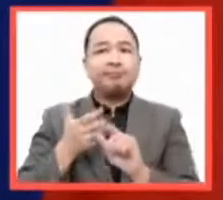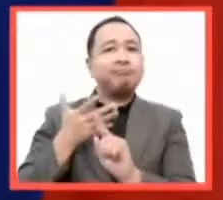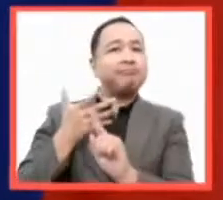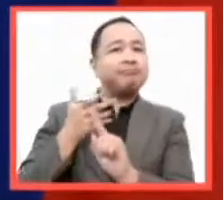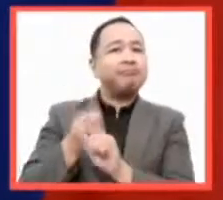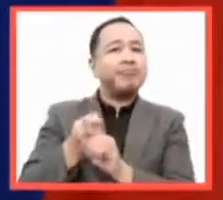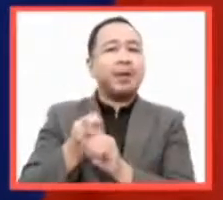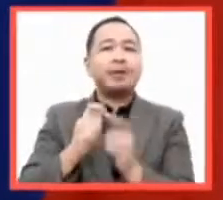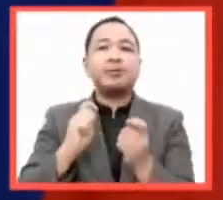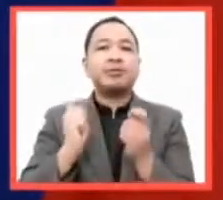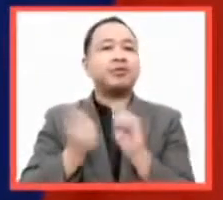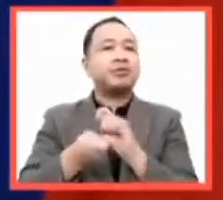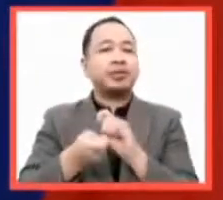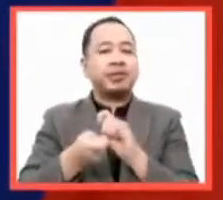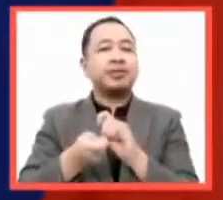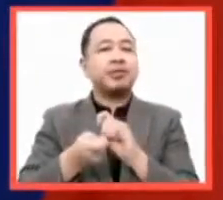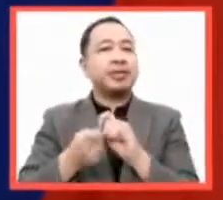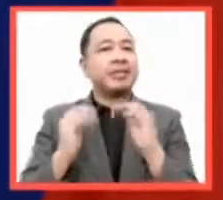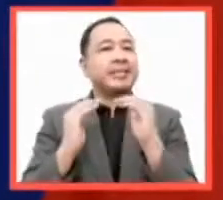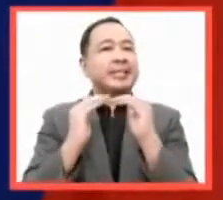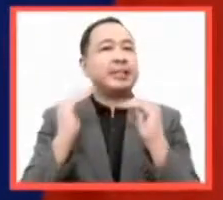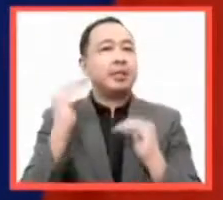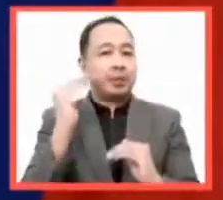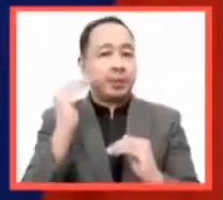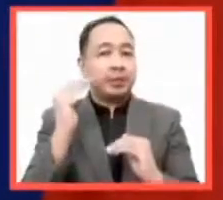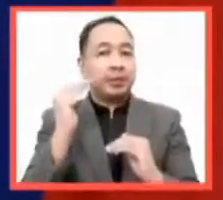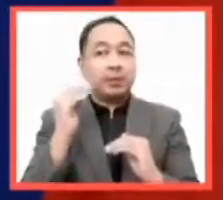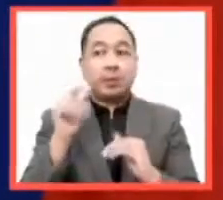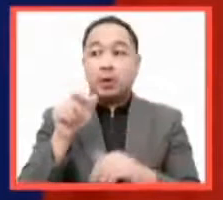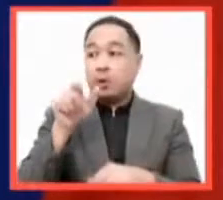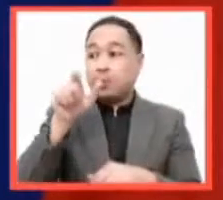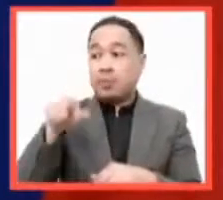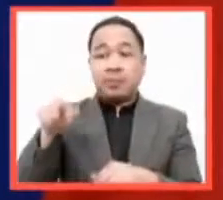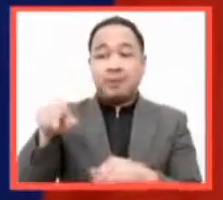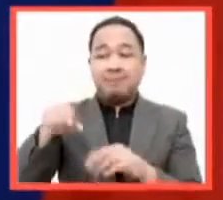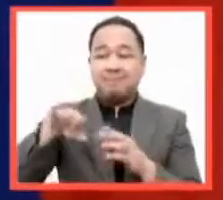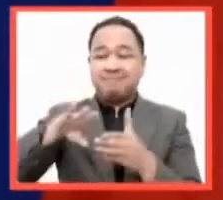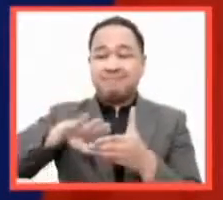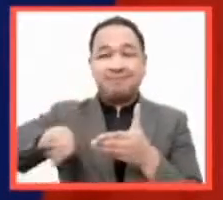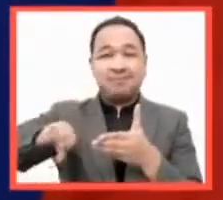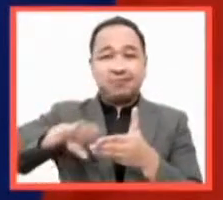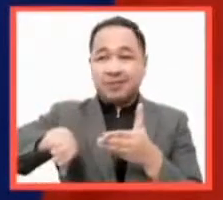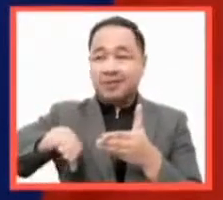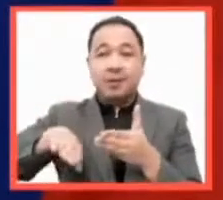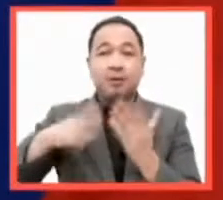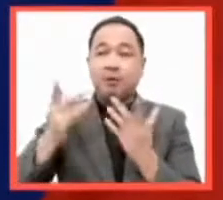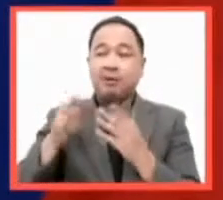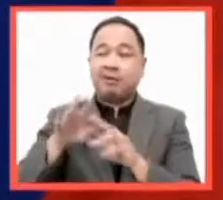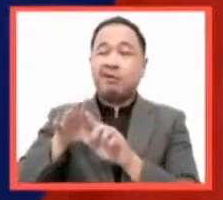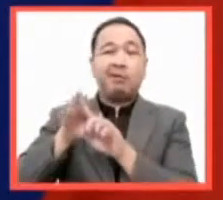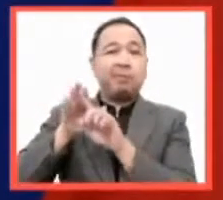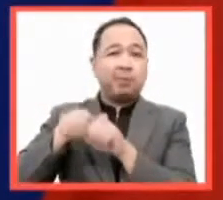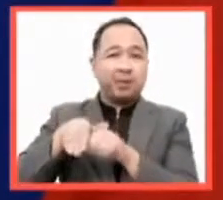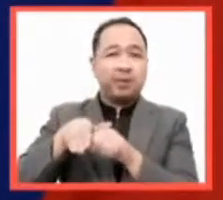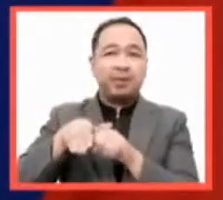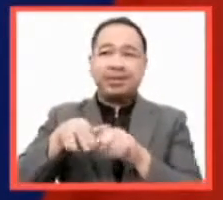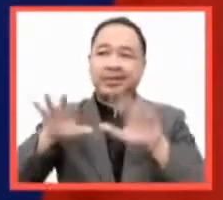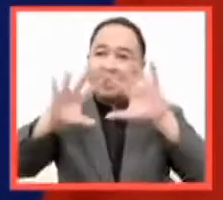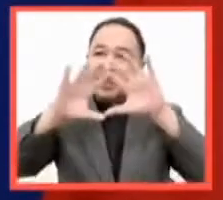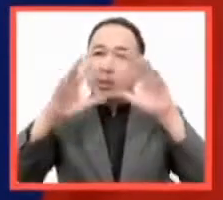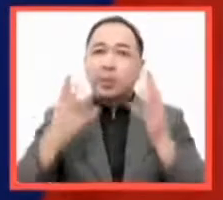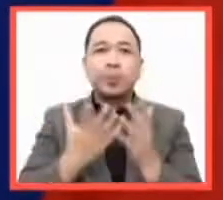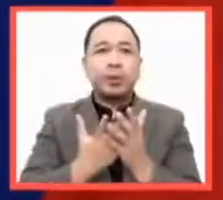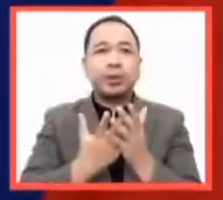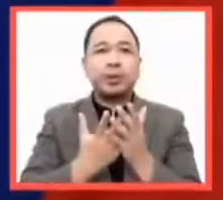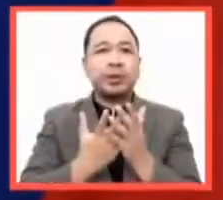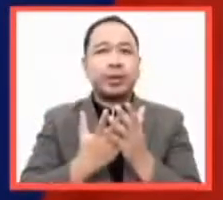the injustices that doom the downtrodden all over the world to